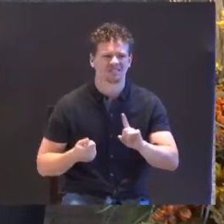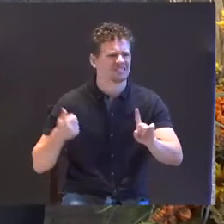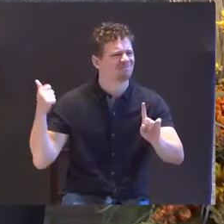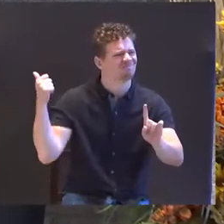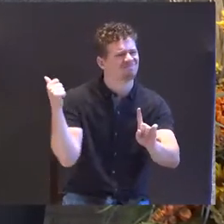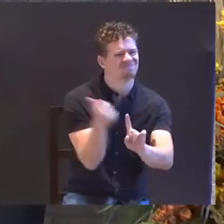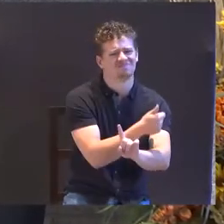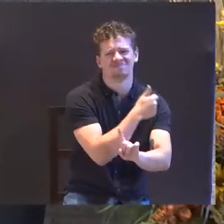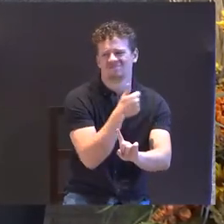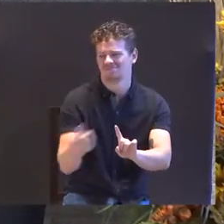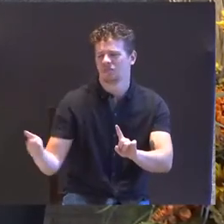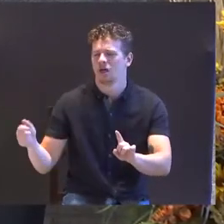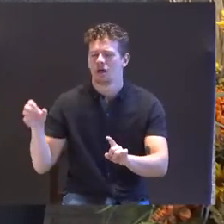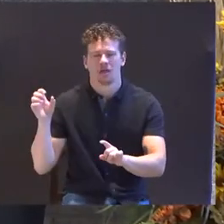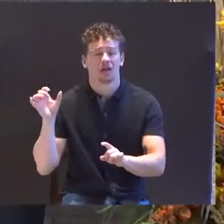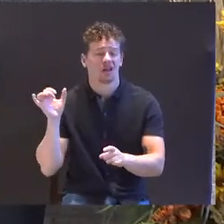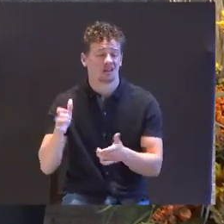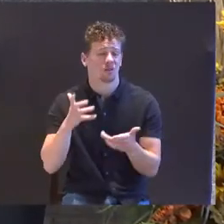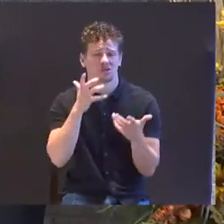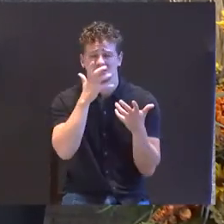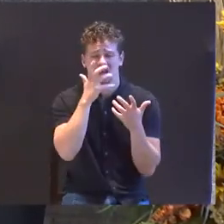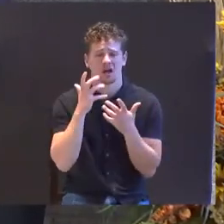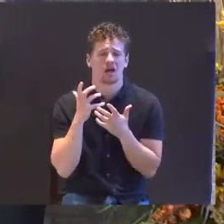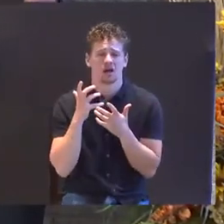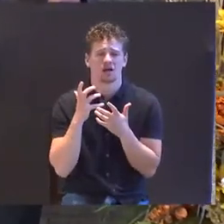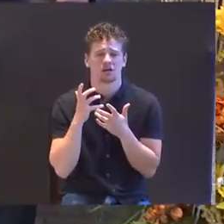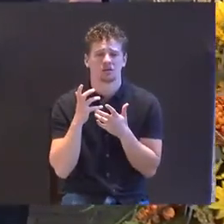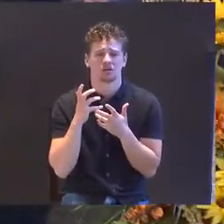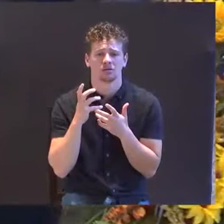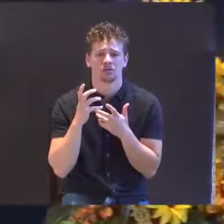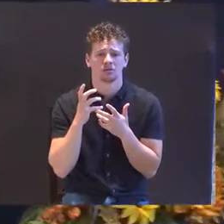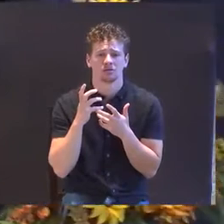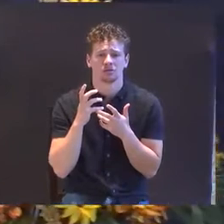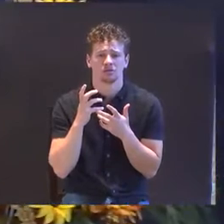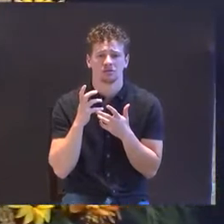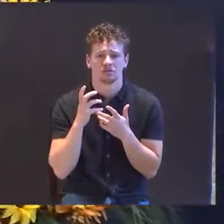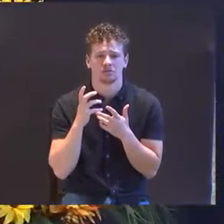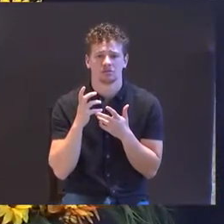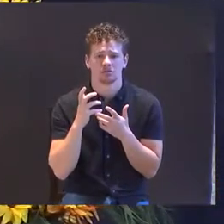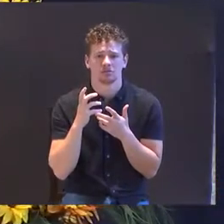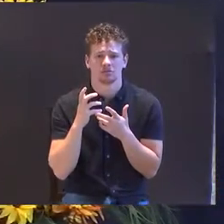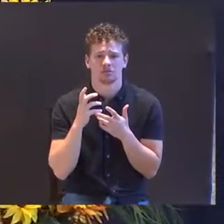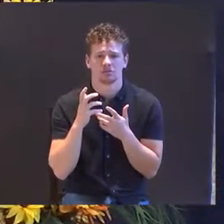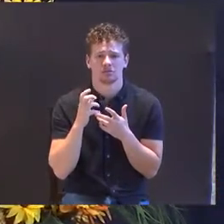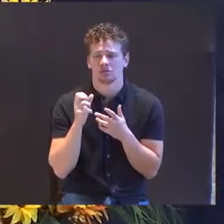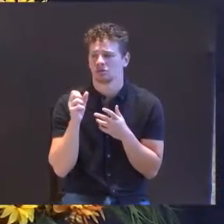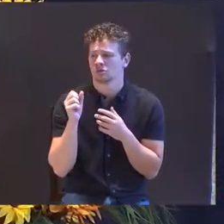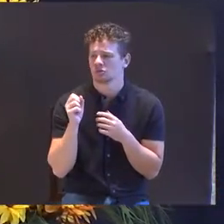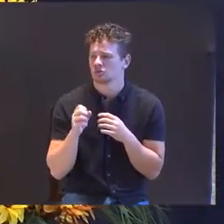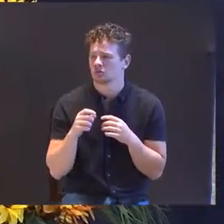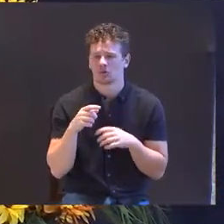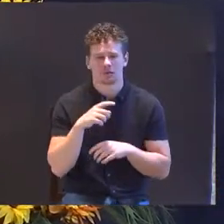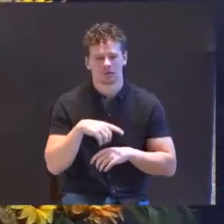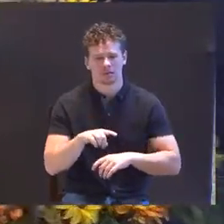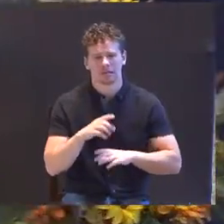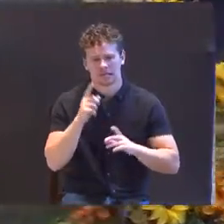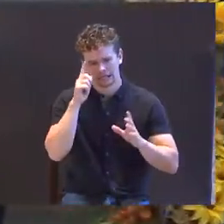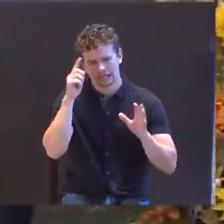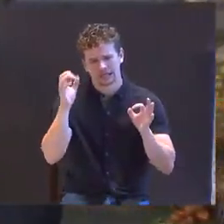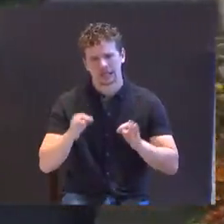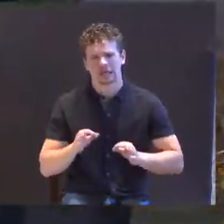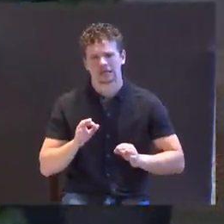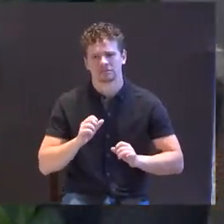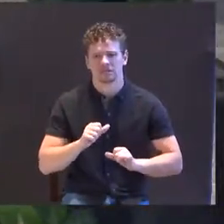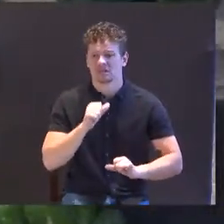sad. And so they stood in a way of non-resistance. At the same